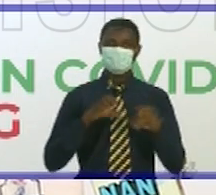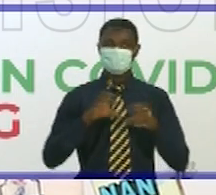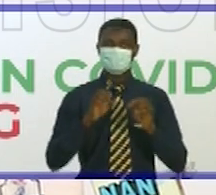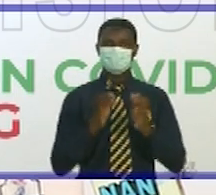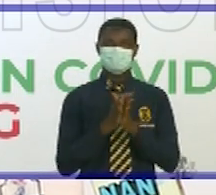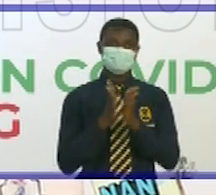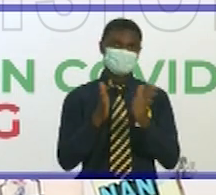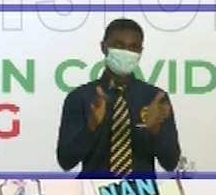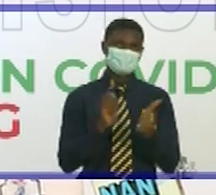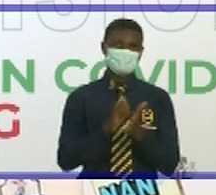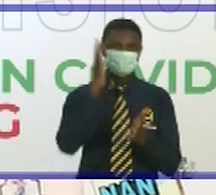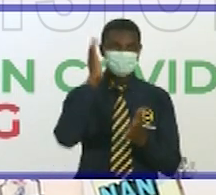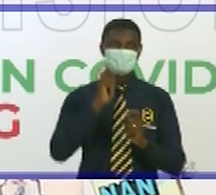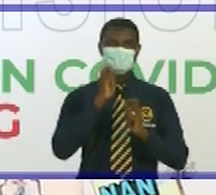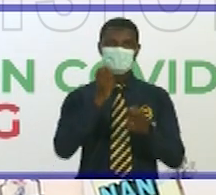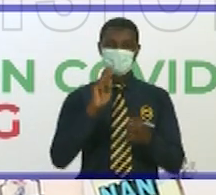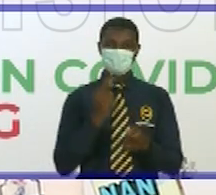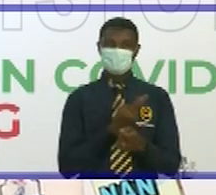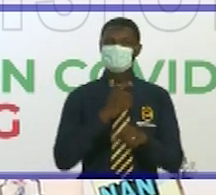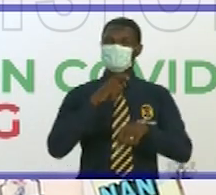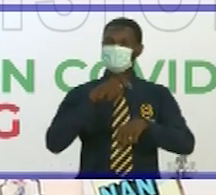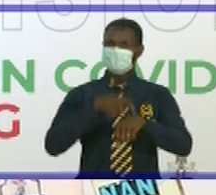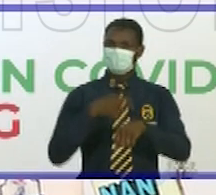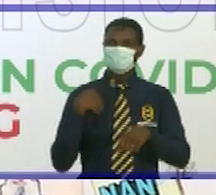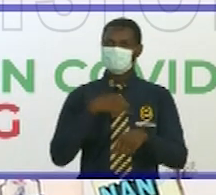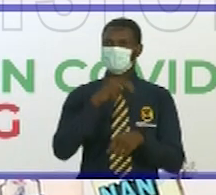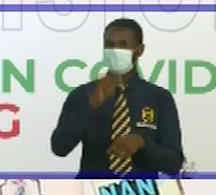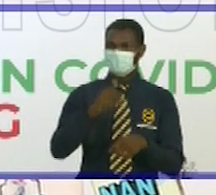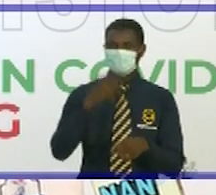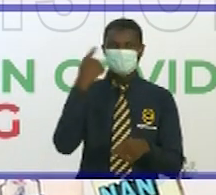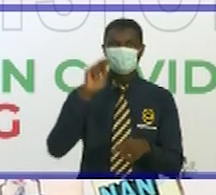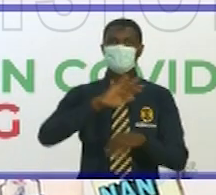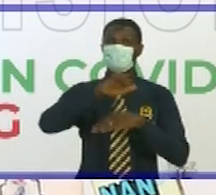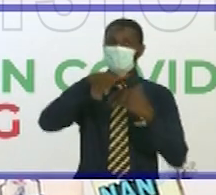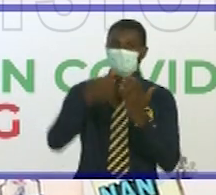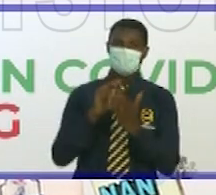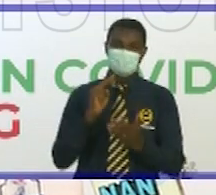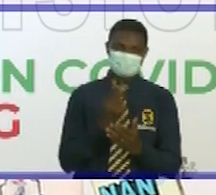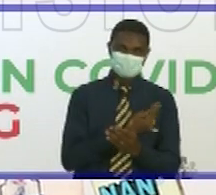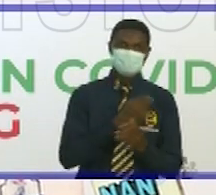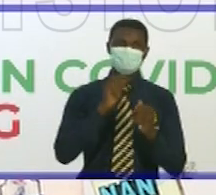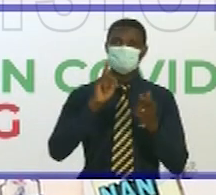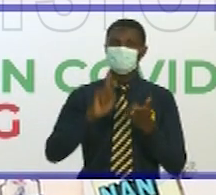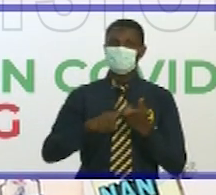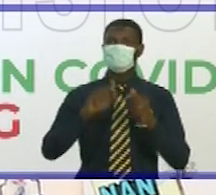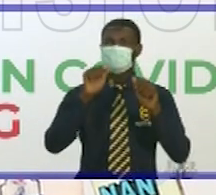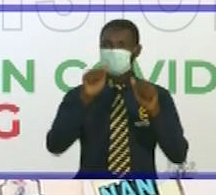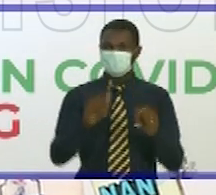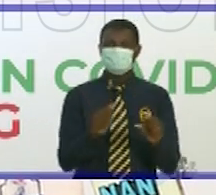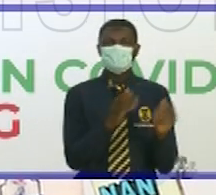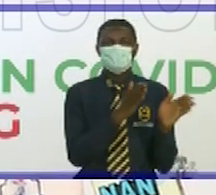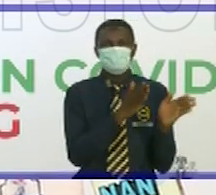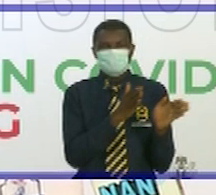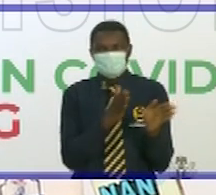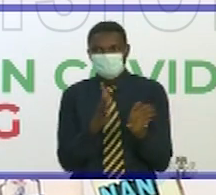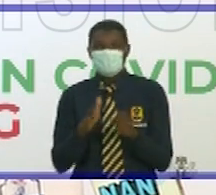will buy us the time we need for all of us to be able to come to be at par with the